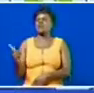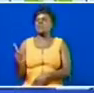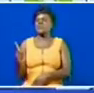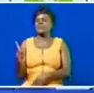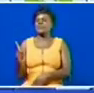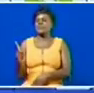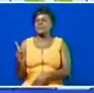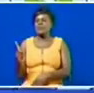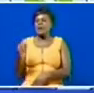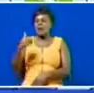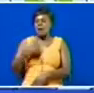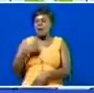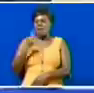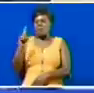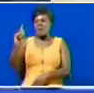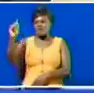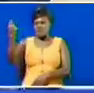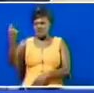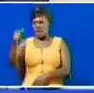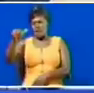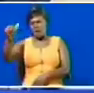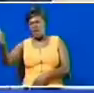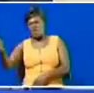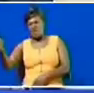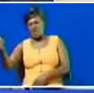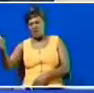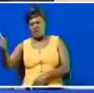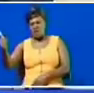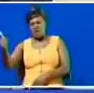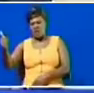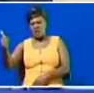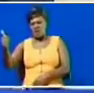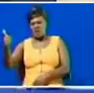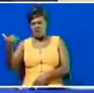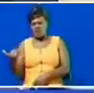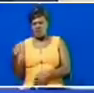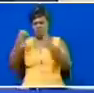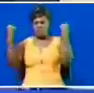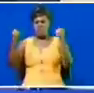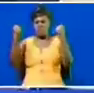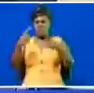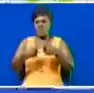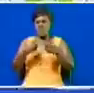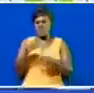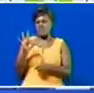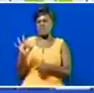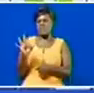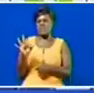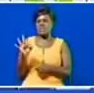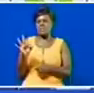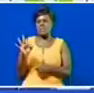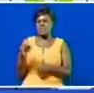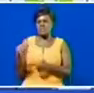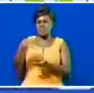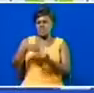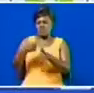we have one in Kenya here. We have won AJC, Africa Junior Championship, for the last 3 years, since the center